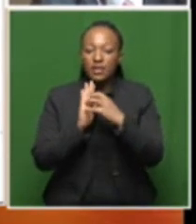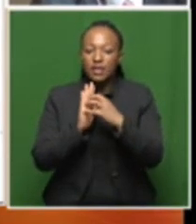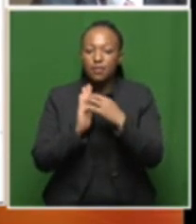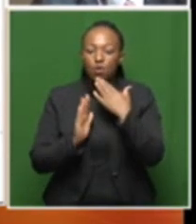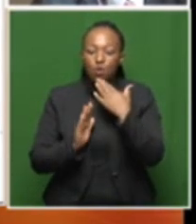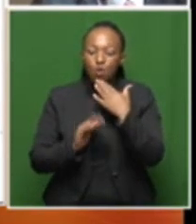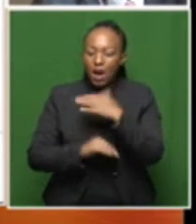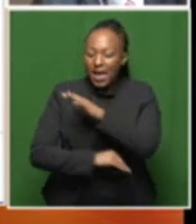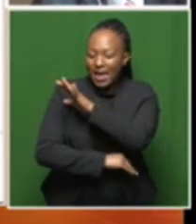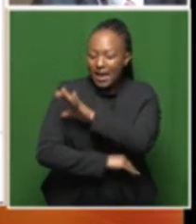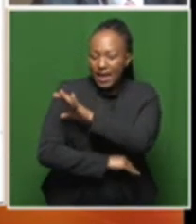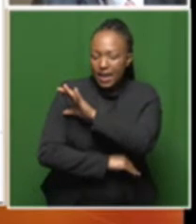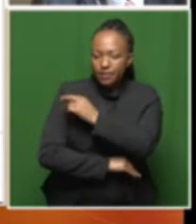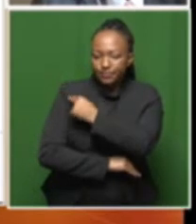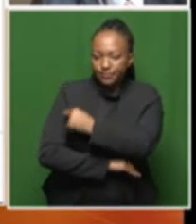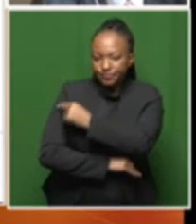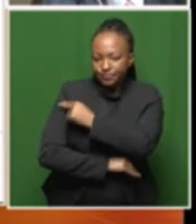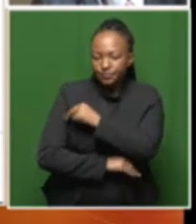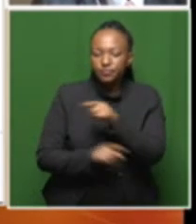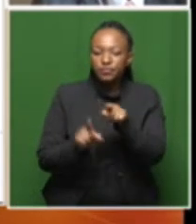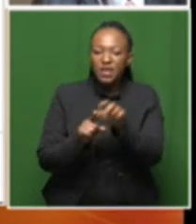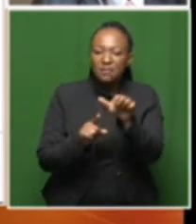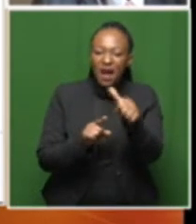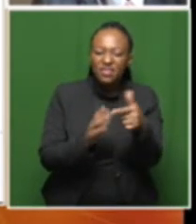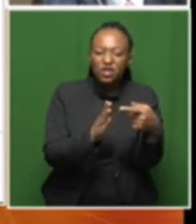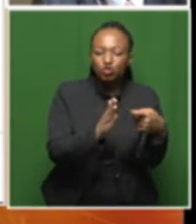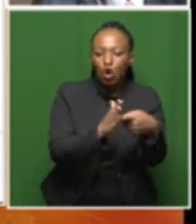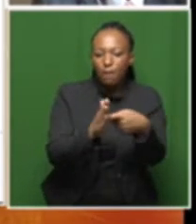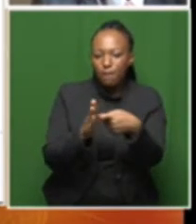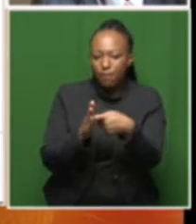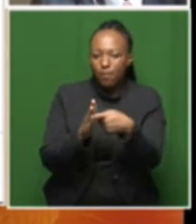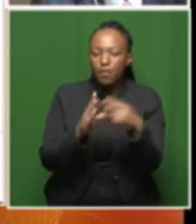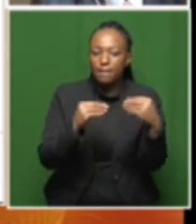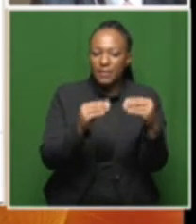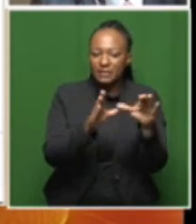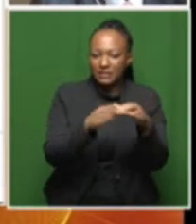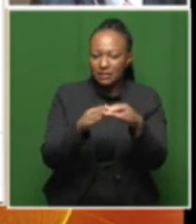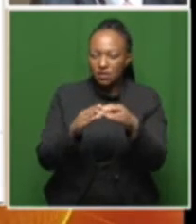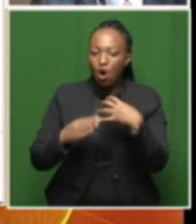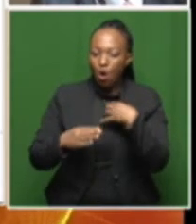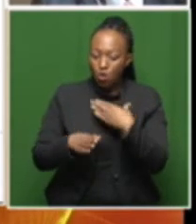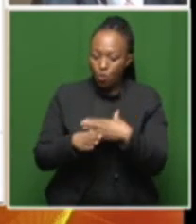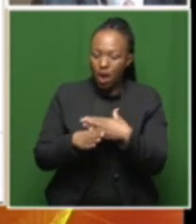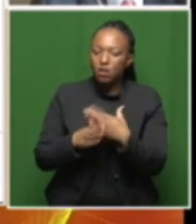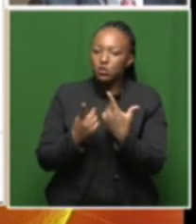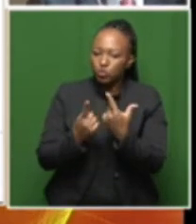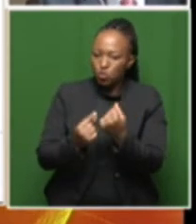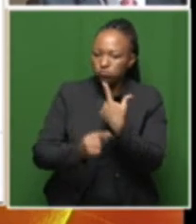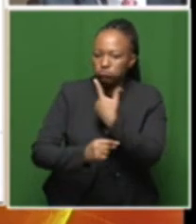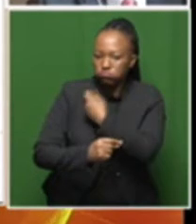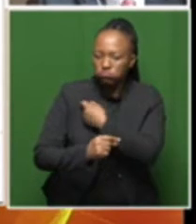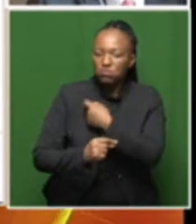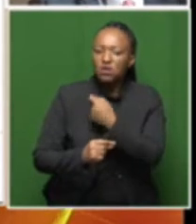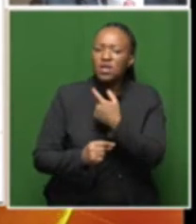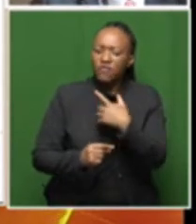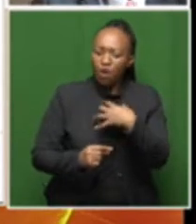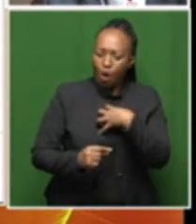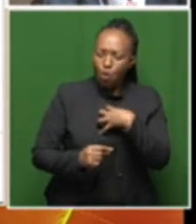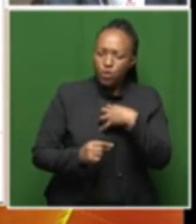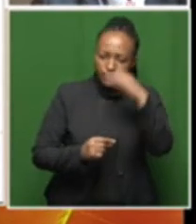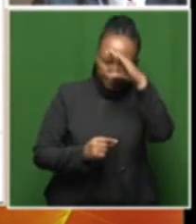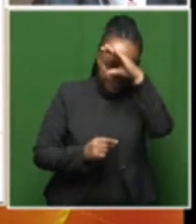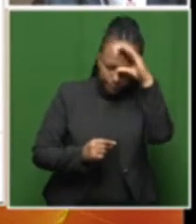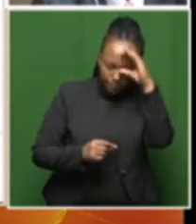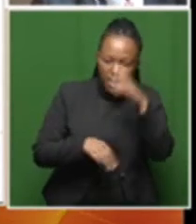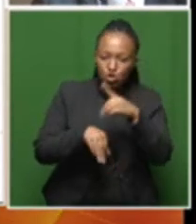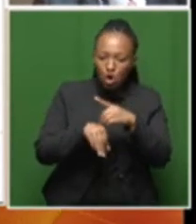and hospitals, and a number of other retail industries have their own workplace programs with their own nurses and doctors. And they are